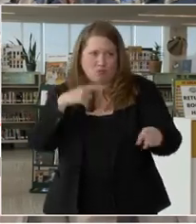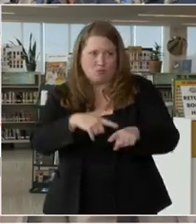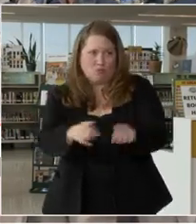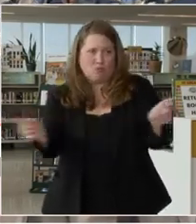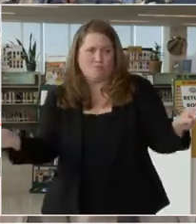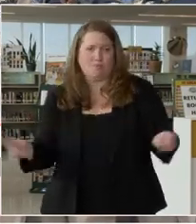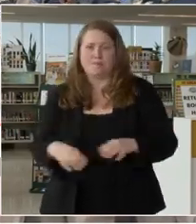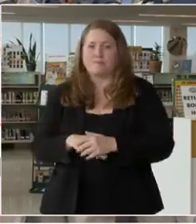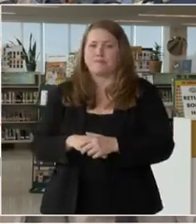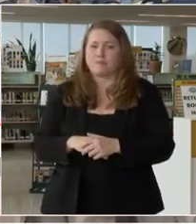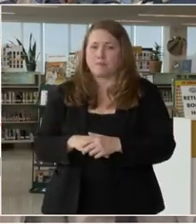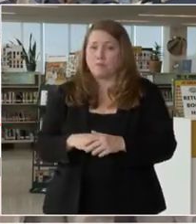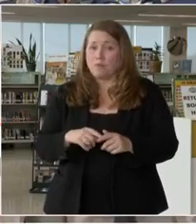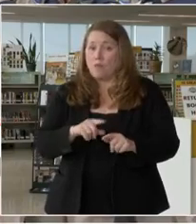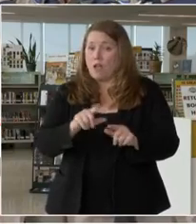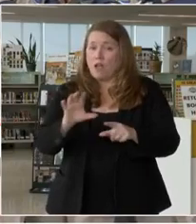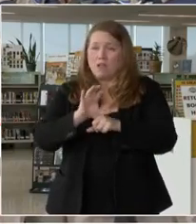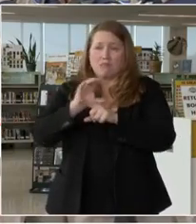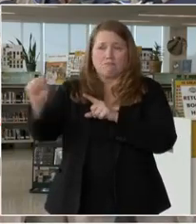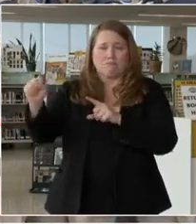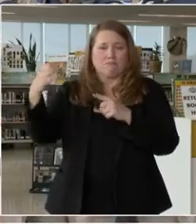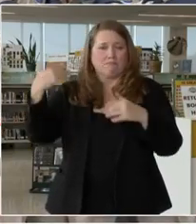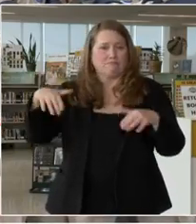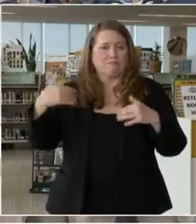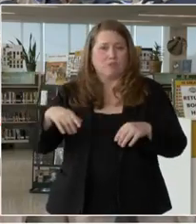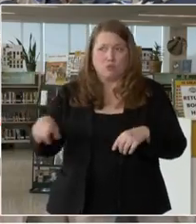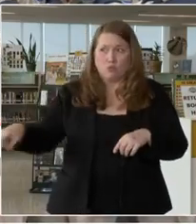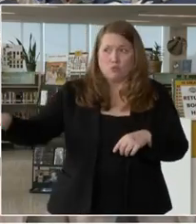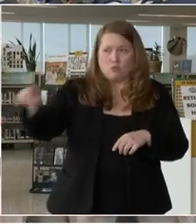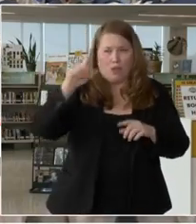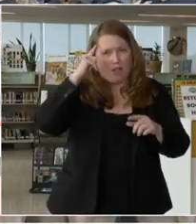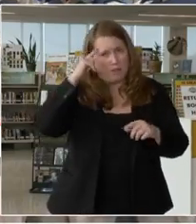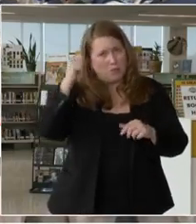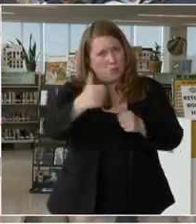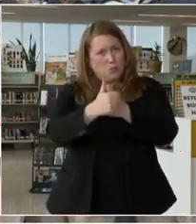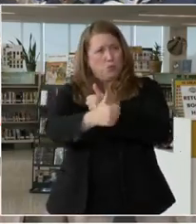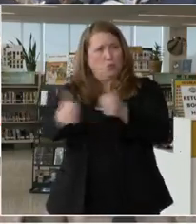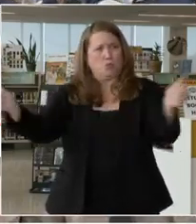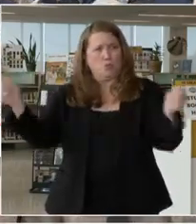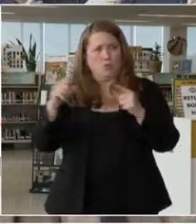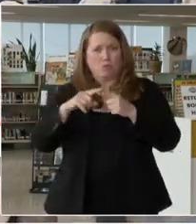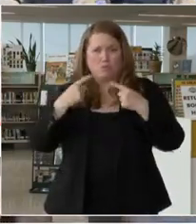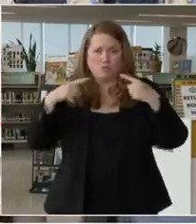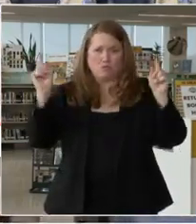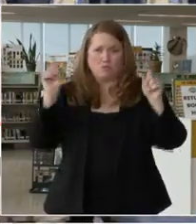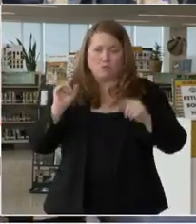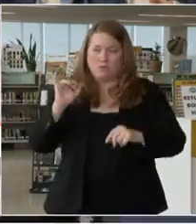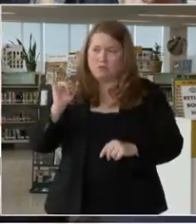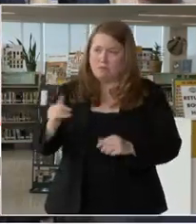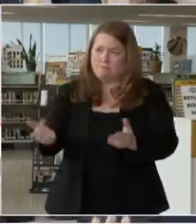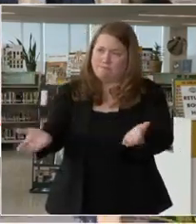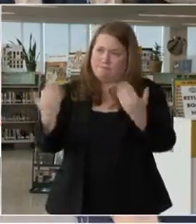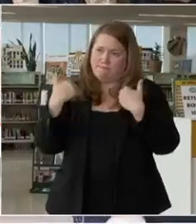else's questions. You guys are awesome, and I look forward to you, too, deciding to join the Metropolitan Police Department.